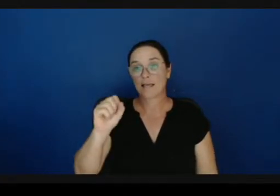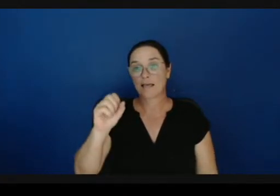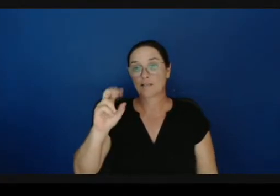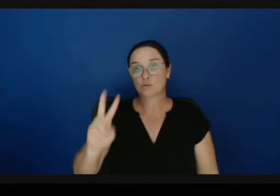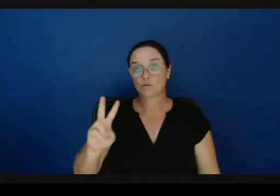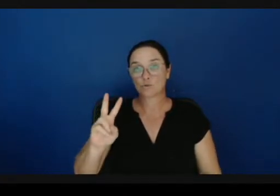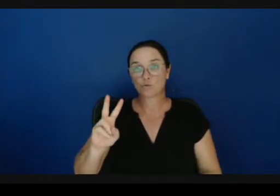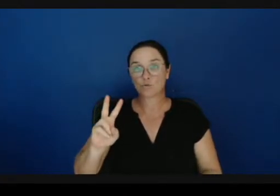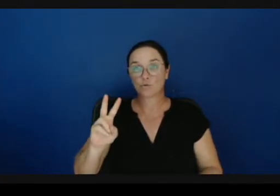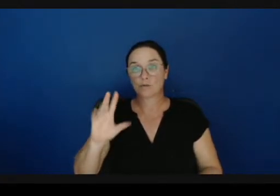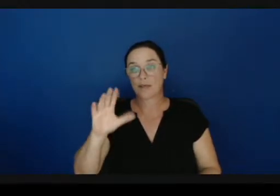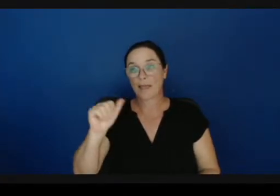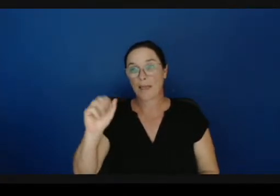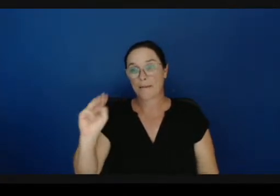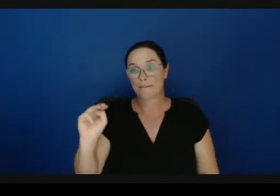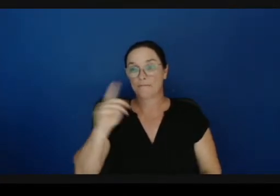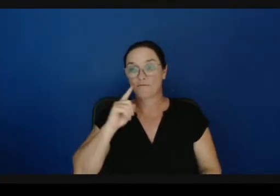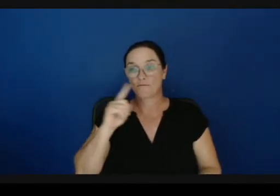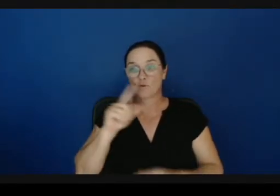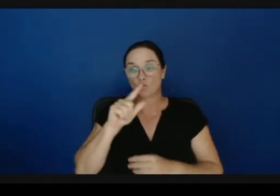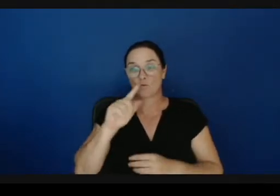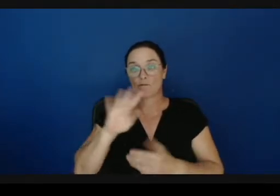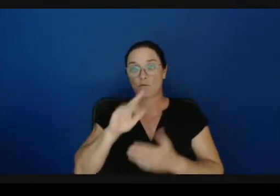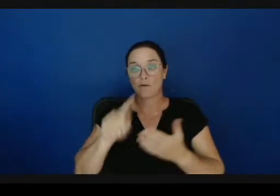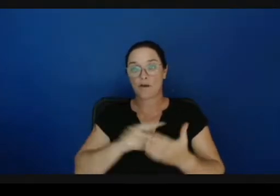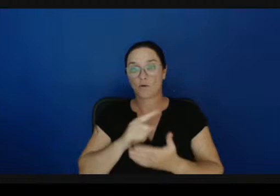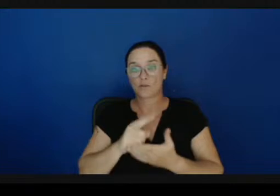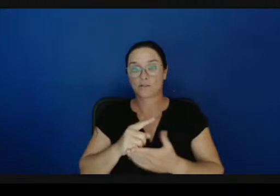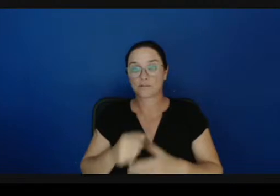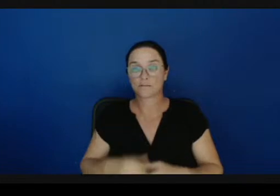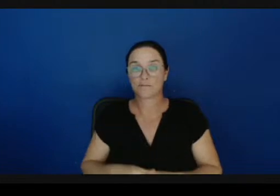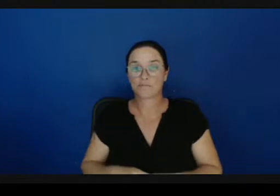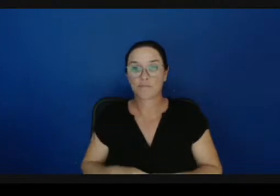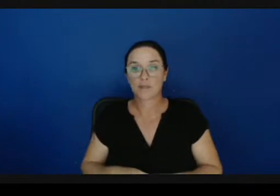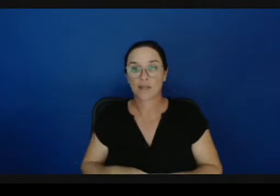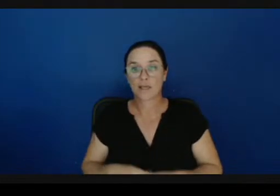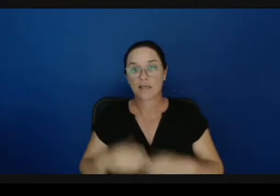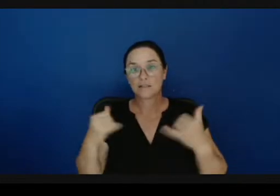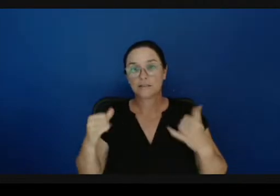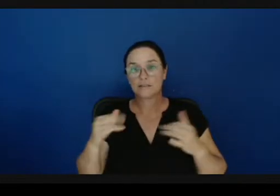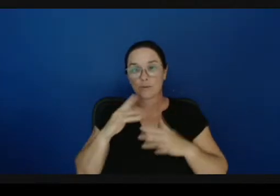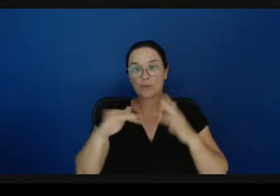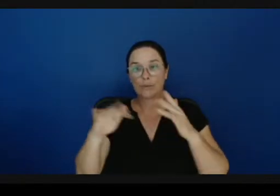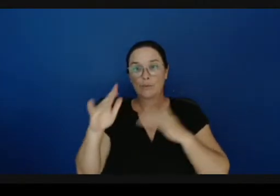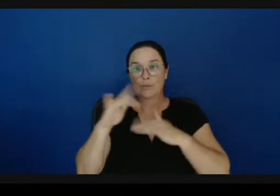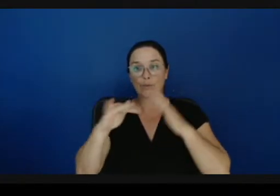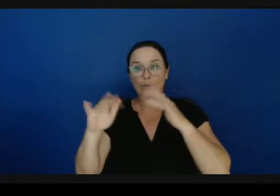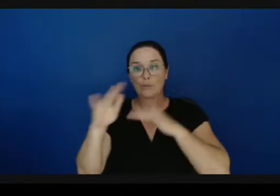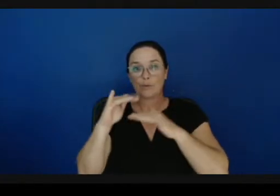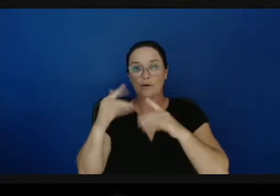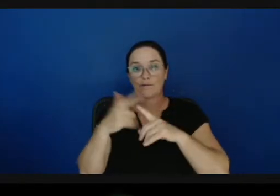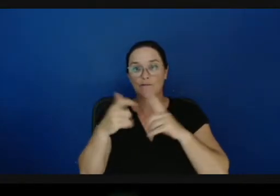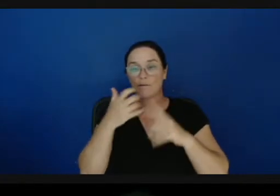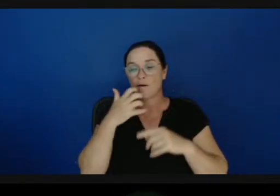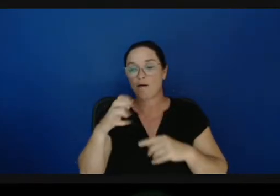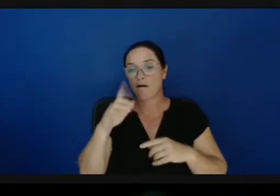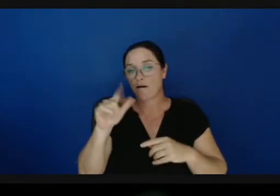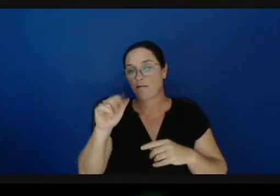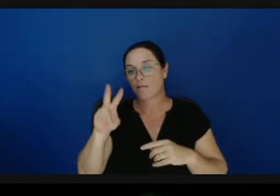last 24 hours. Still fume and steaming from that hot lava flow